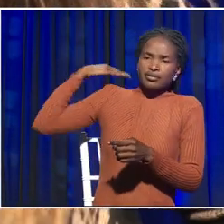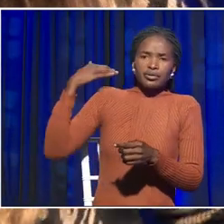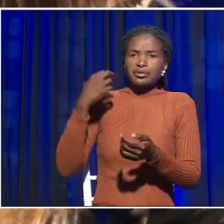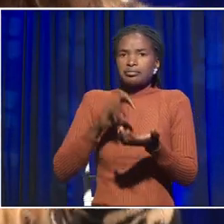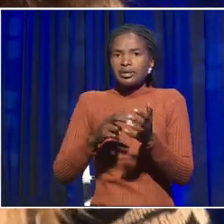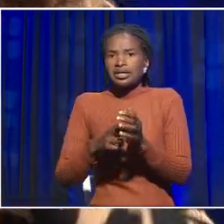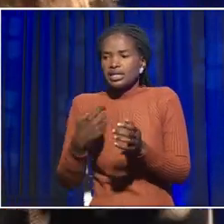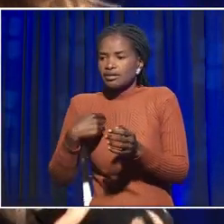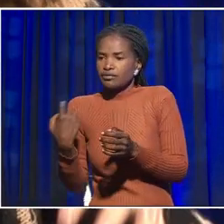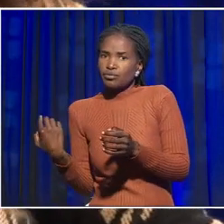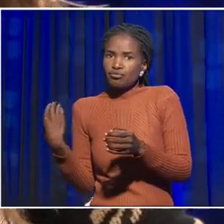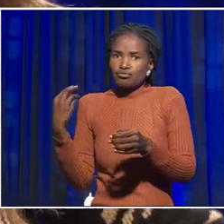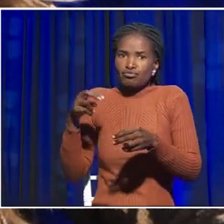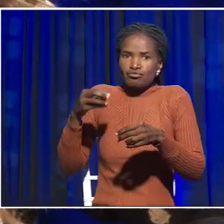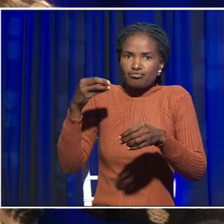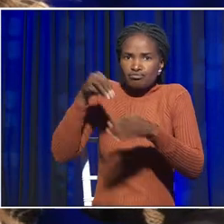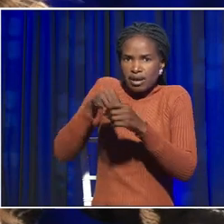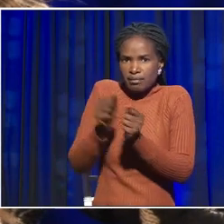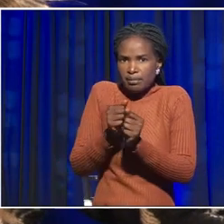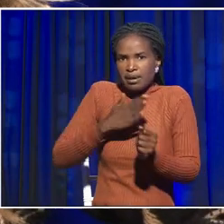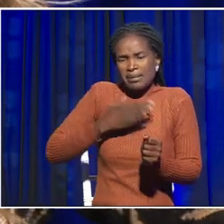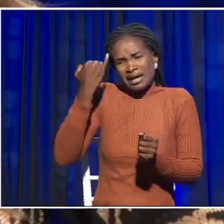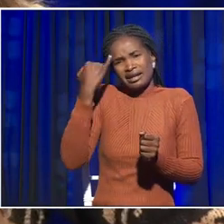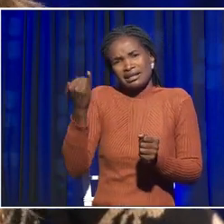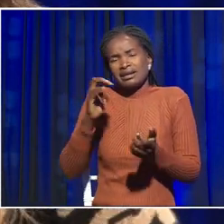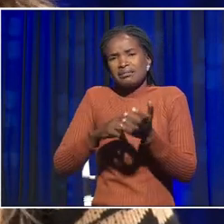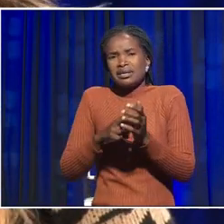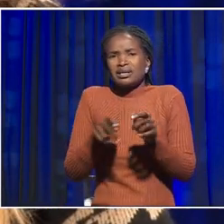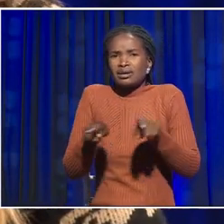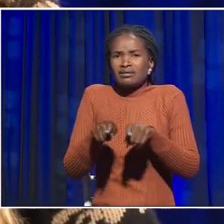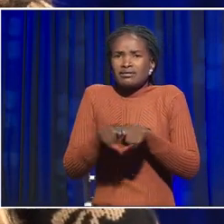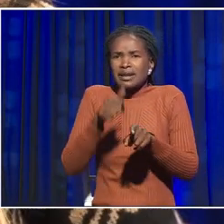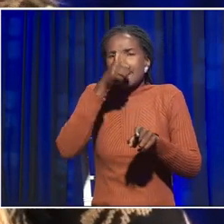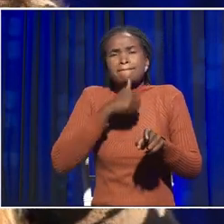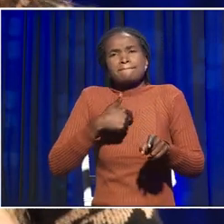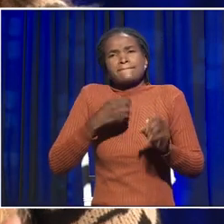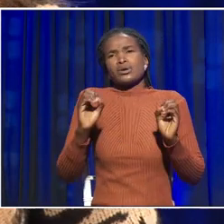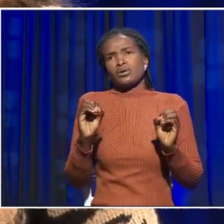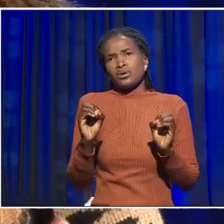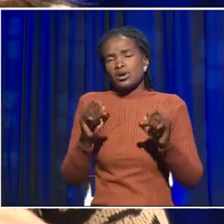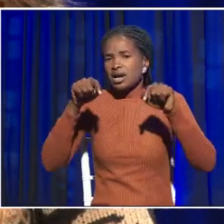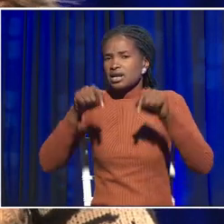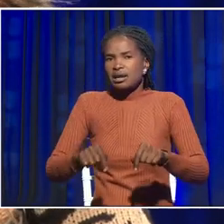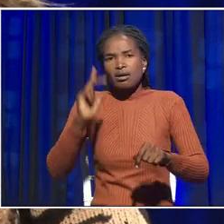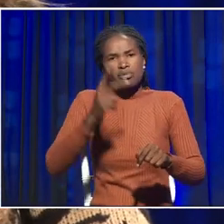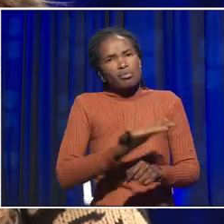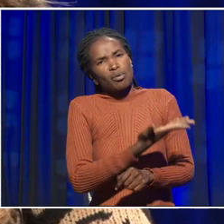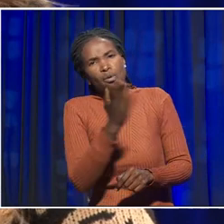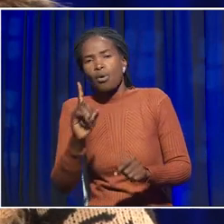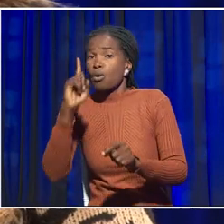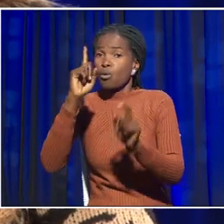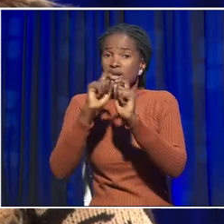intruding in my pocket, it seemed like, invasive. Mm. Nowadays, there's no territory. We're all one team